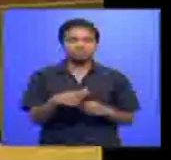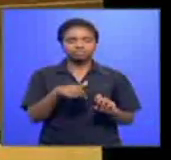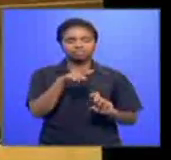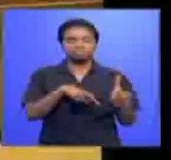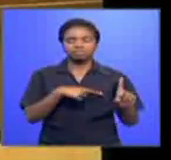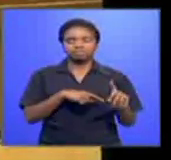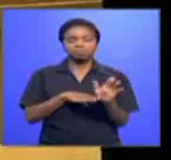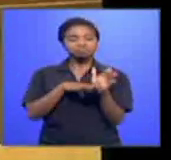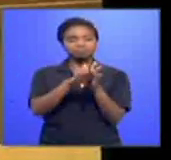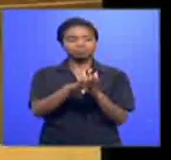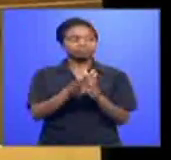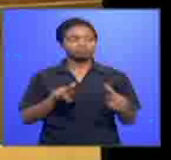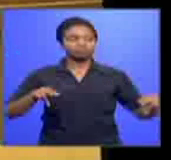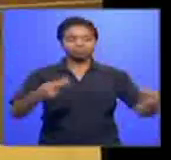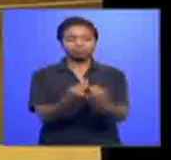nation.